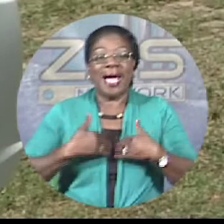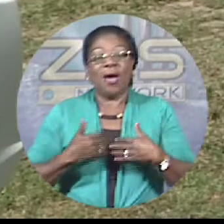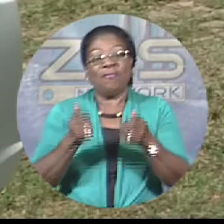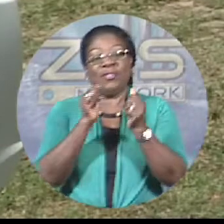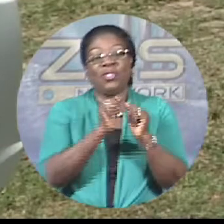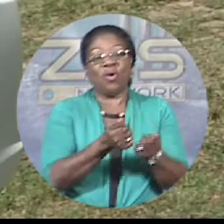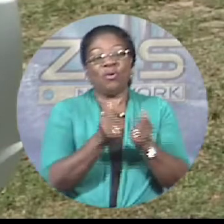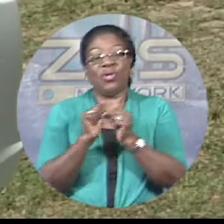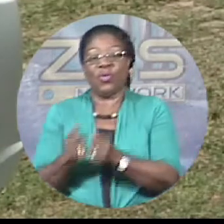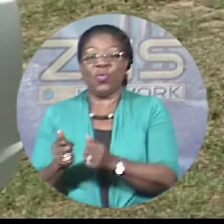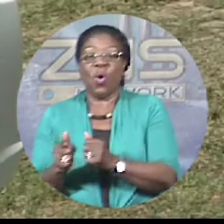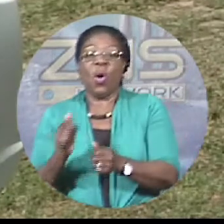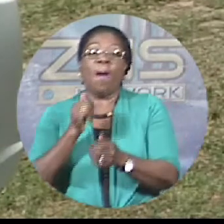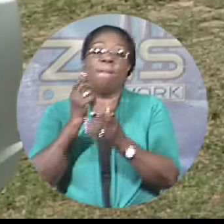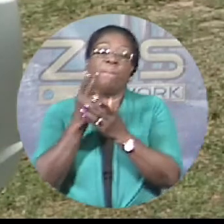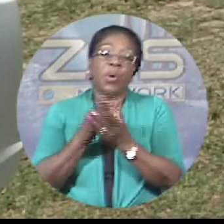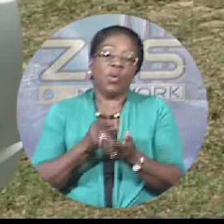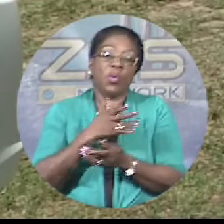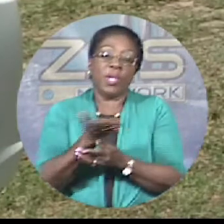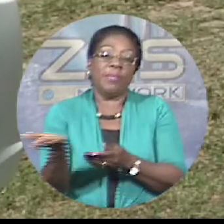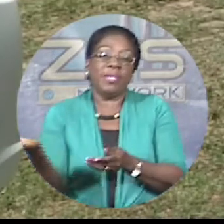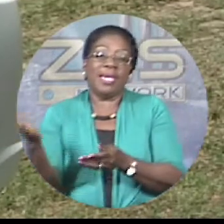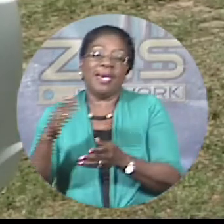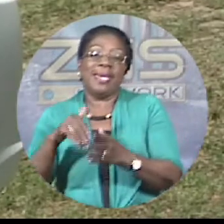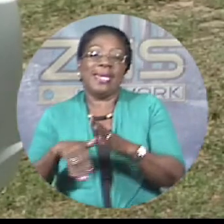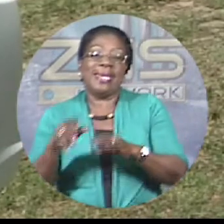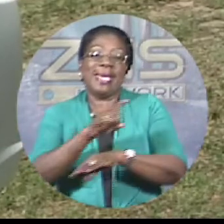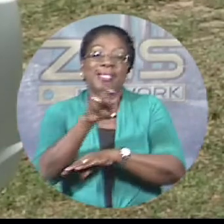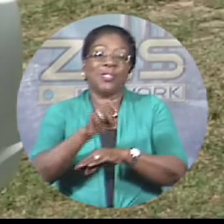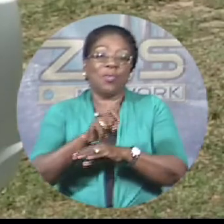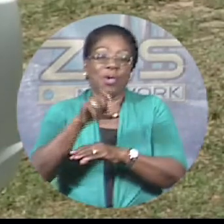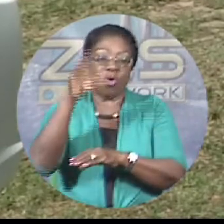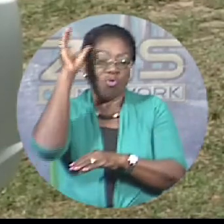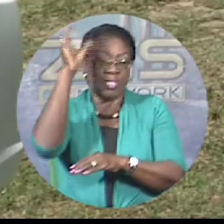Both of them will be here. In Georgetown Exuma, Chris Saunders, ZNS Network News.